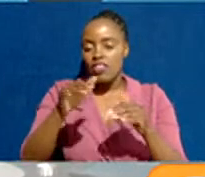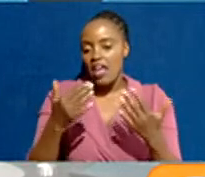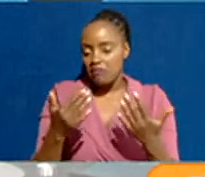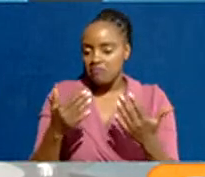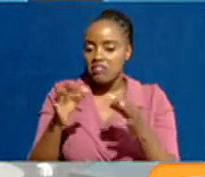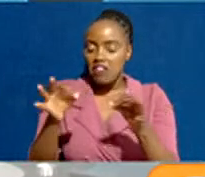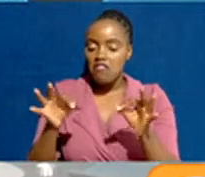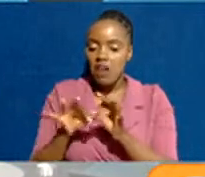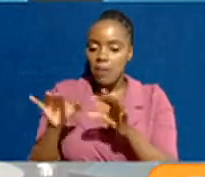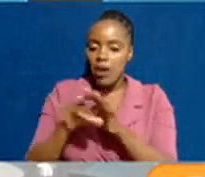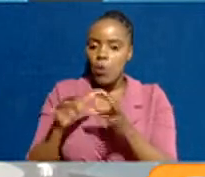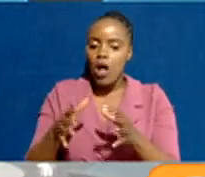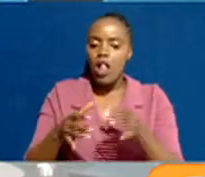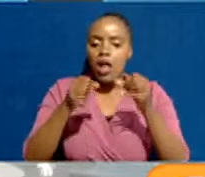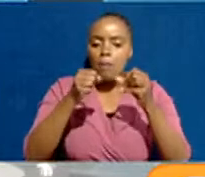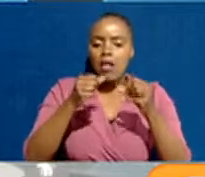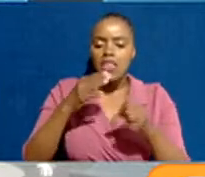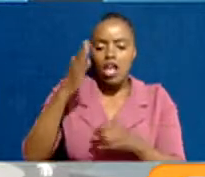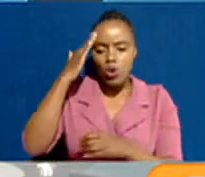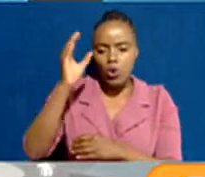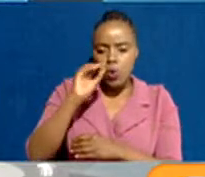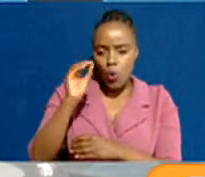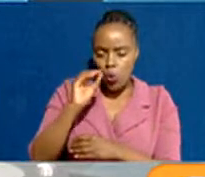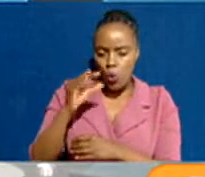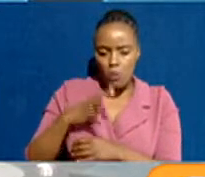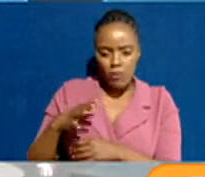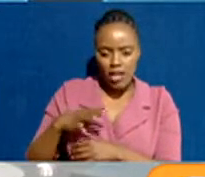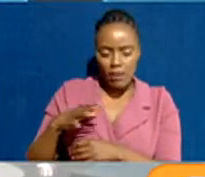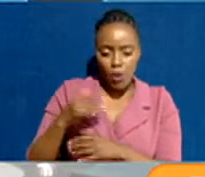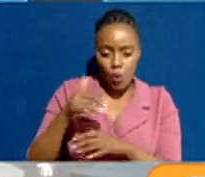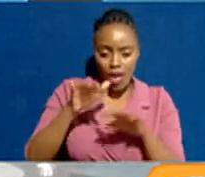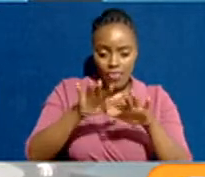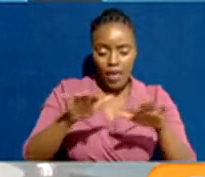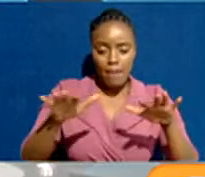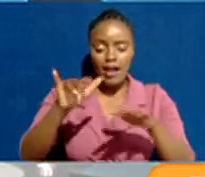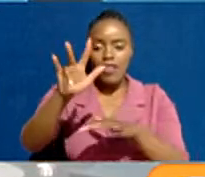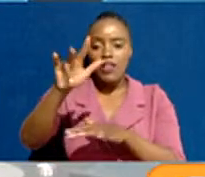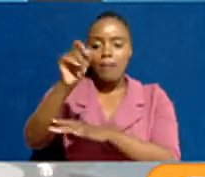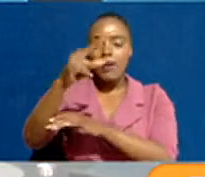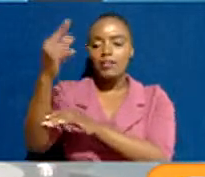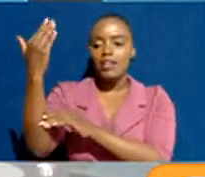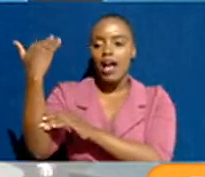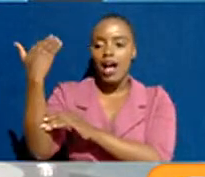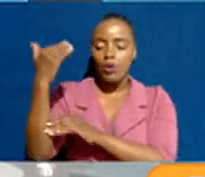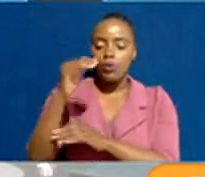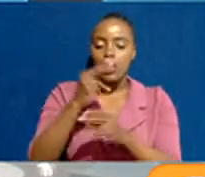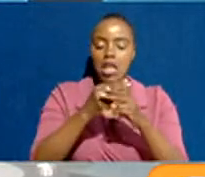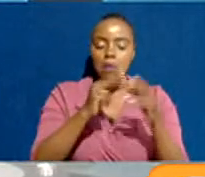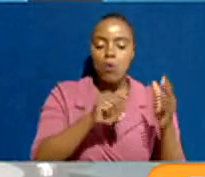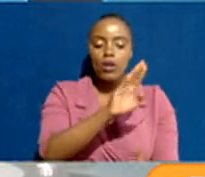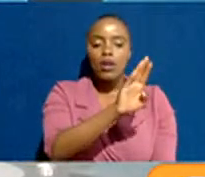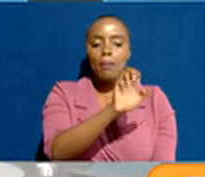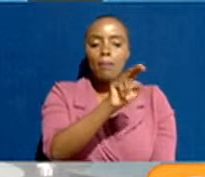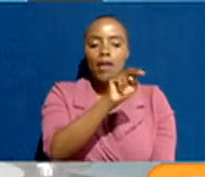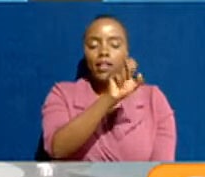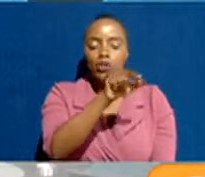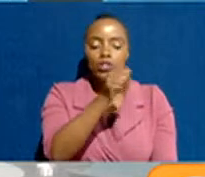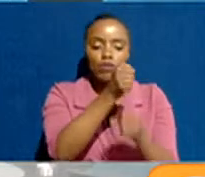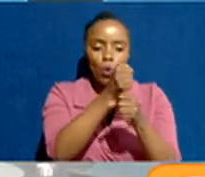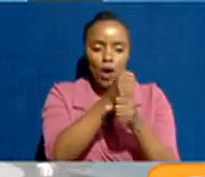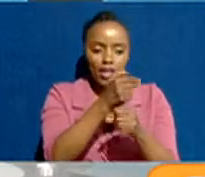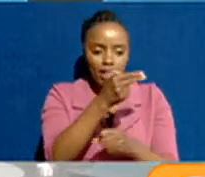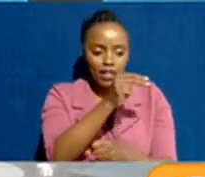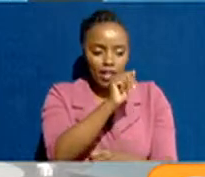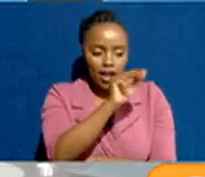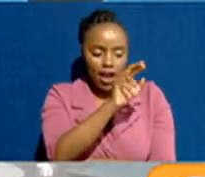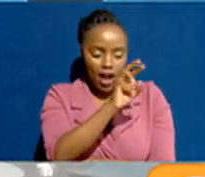who were allegedly abducted by unknown men in broad daylight at the market 3 months ago. Benson Kimani, who operated a hardware at the market,